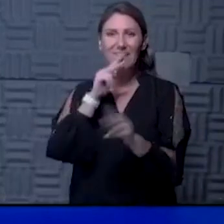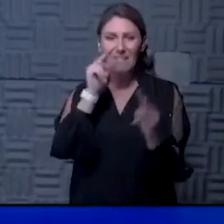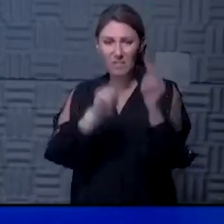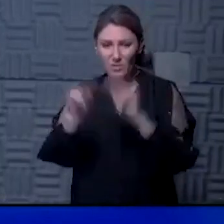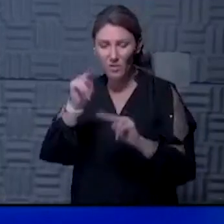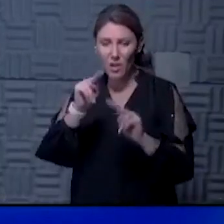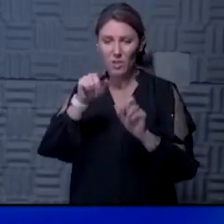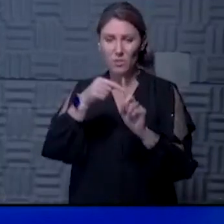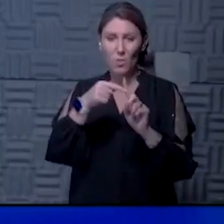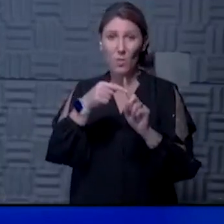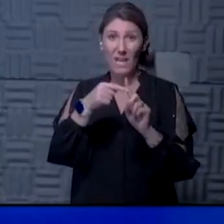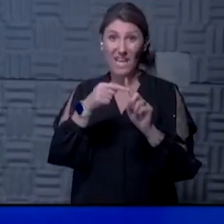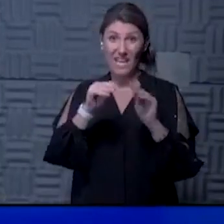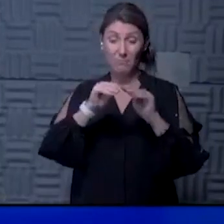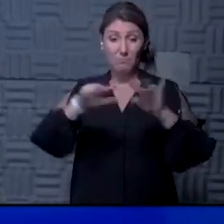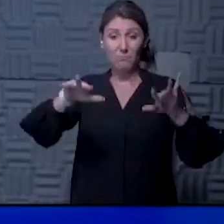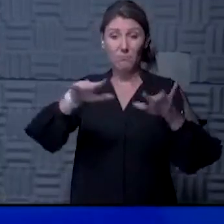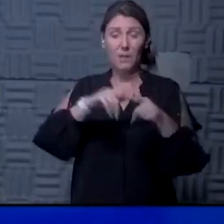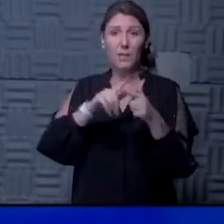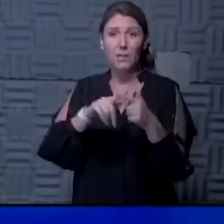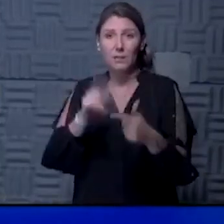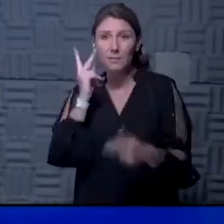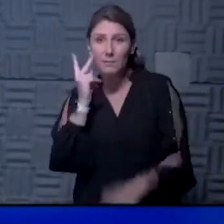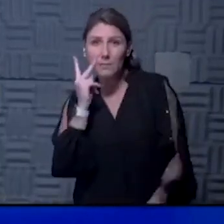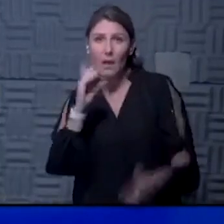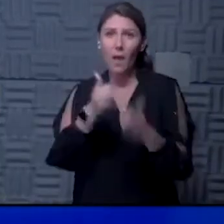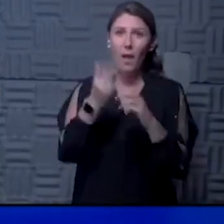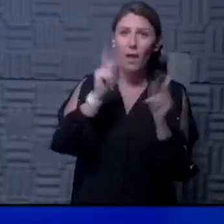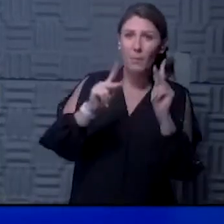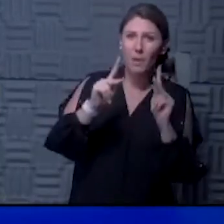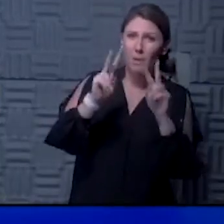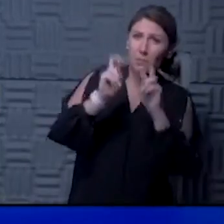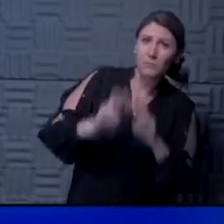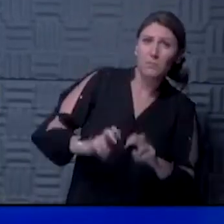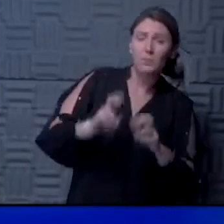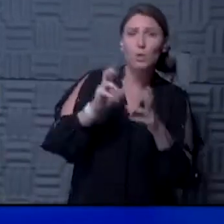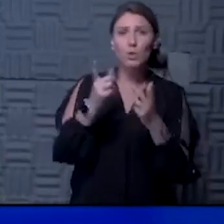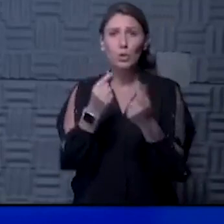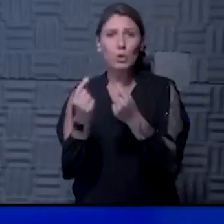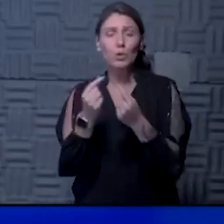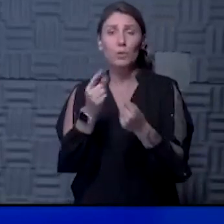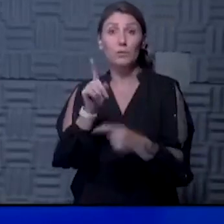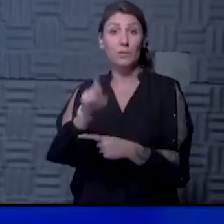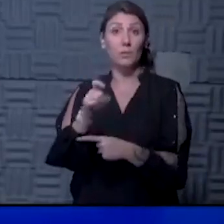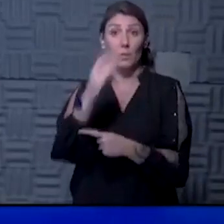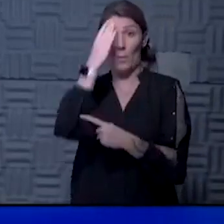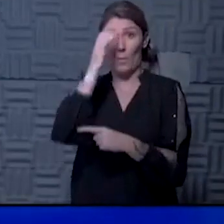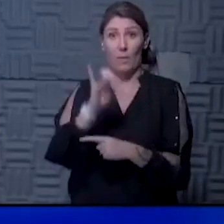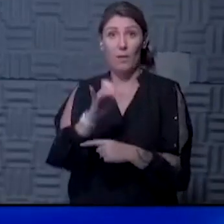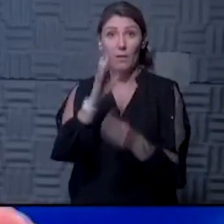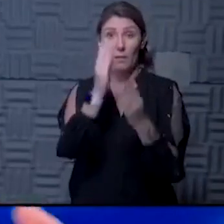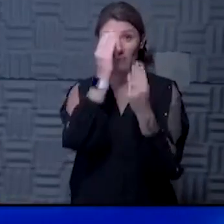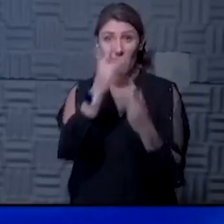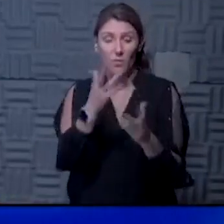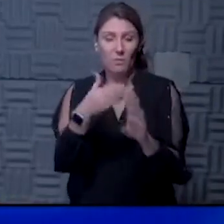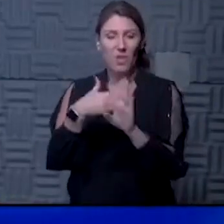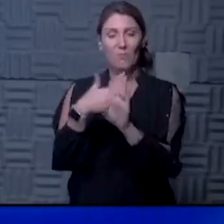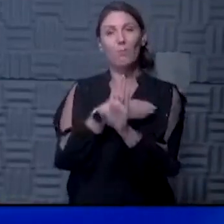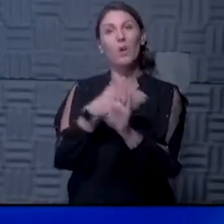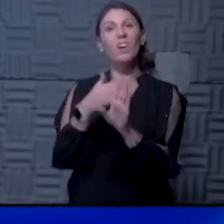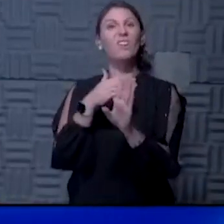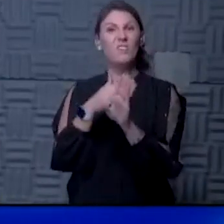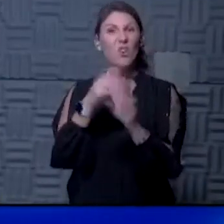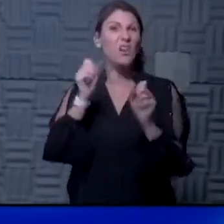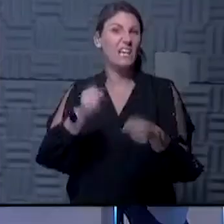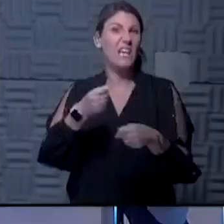released, then we see how people are doing on it, and that will be able to admit, and we're going to need to know that information before we make it,